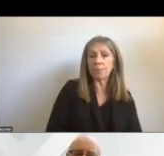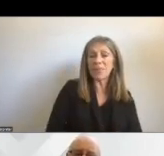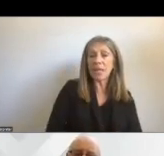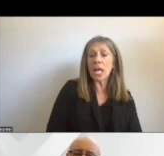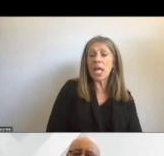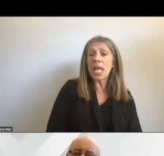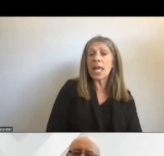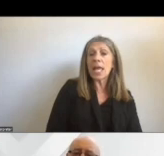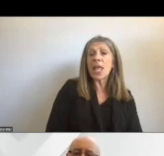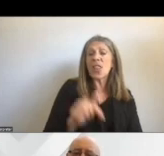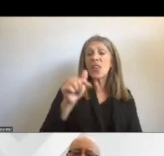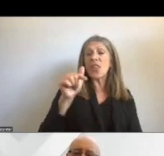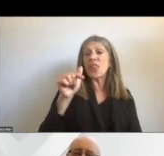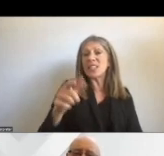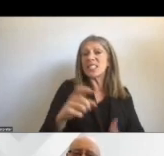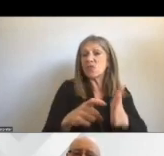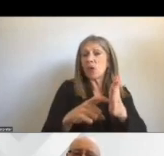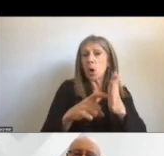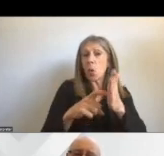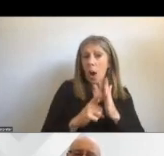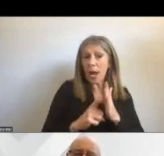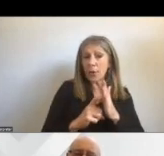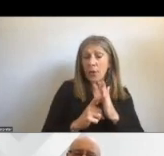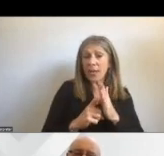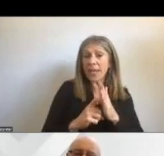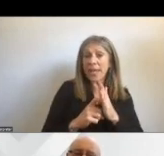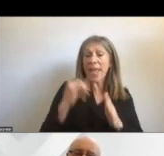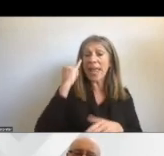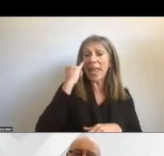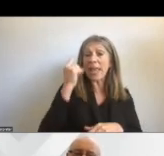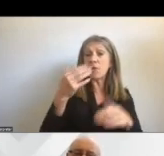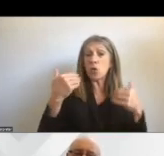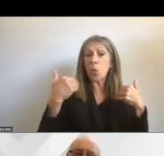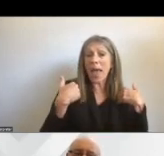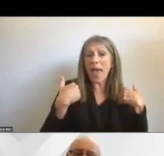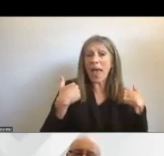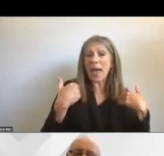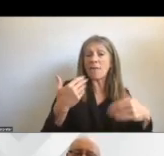affect whether you can get on to the pedestrian